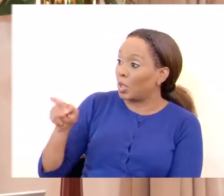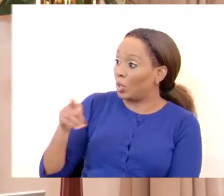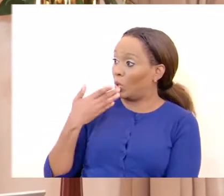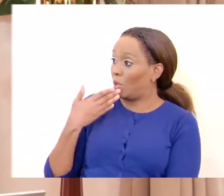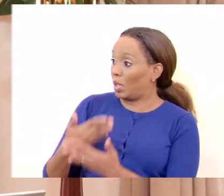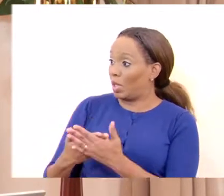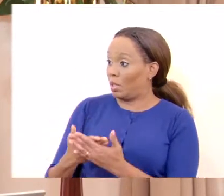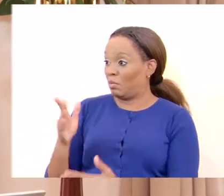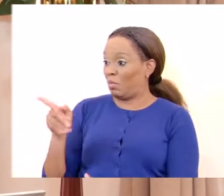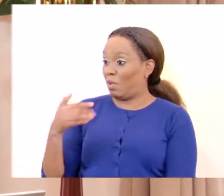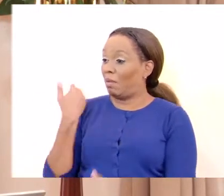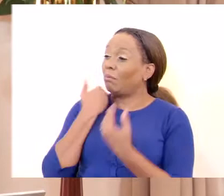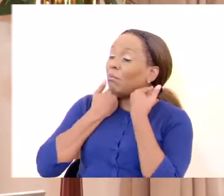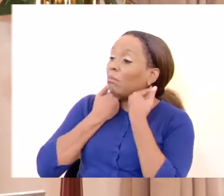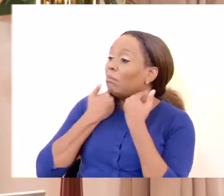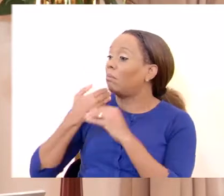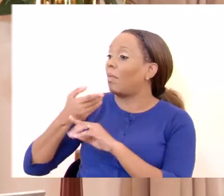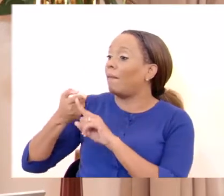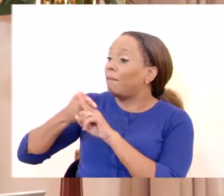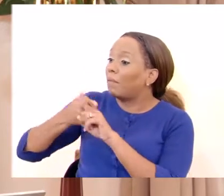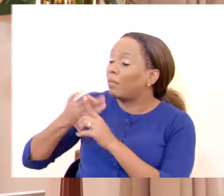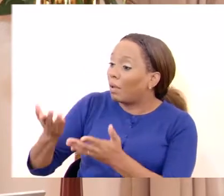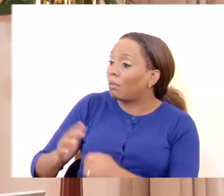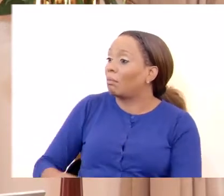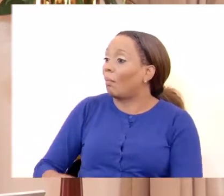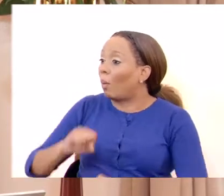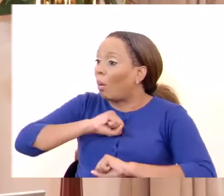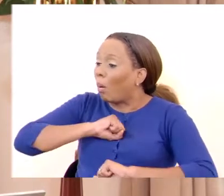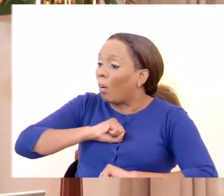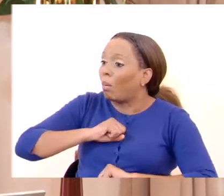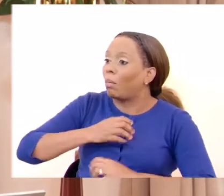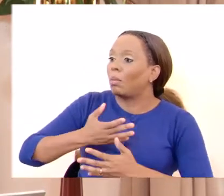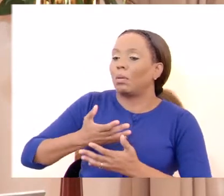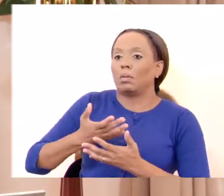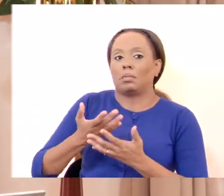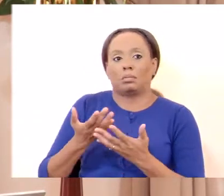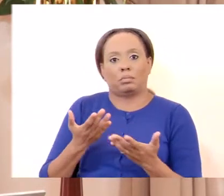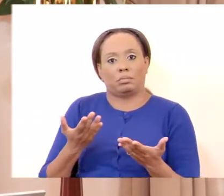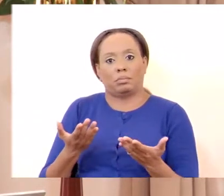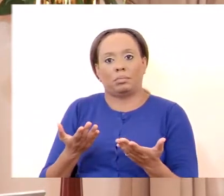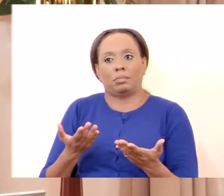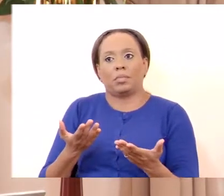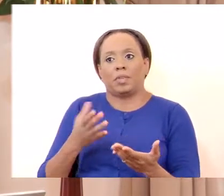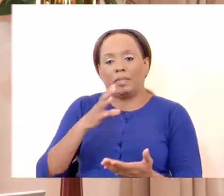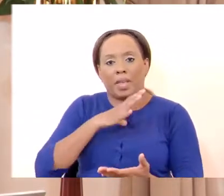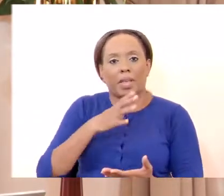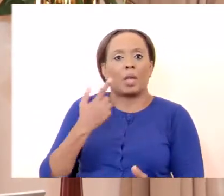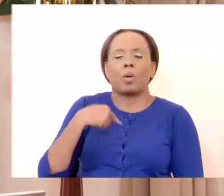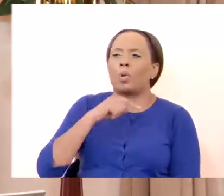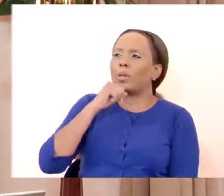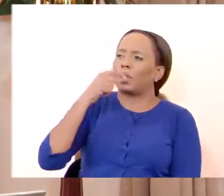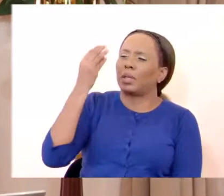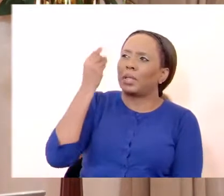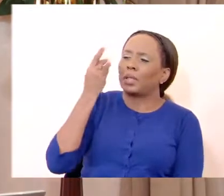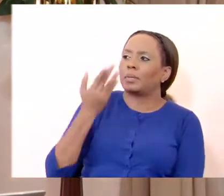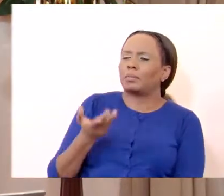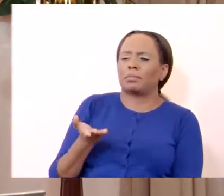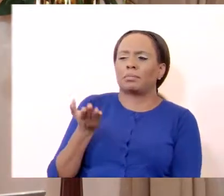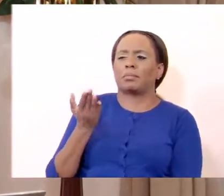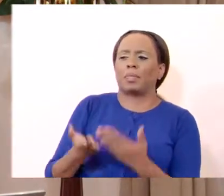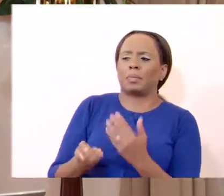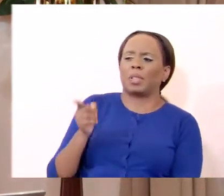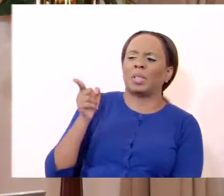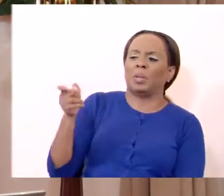had any symptoms in keeping with COVID, that in itself is a contraindication for taking the vaccine. We're not thinking that you may necessarily